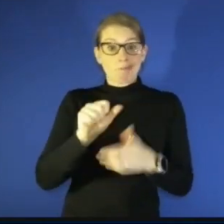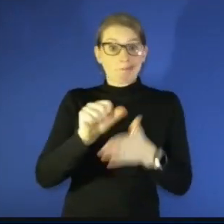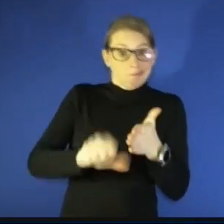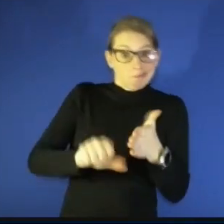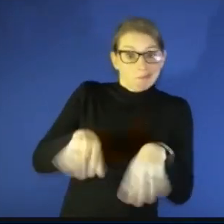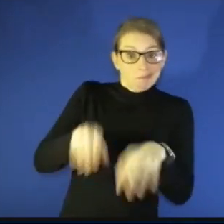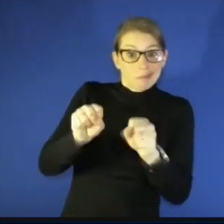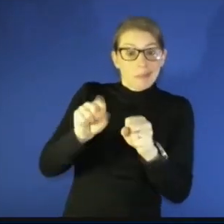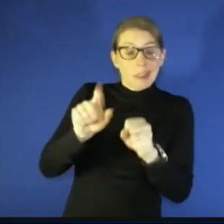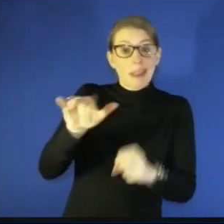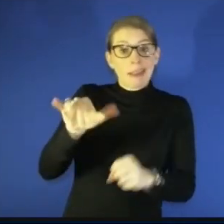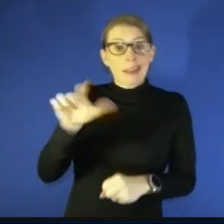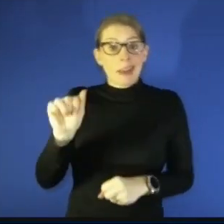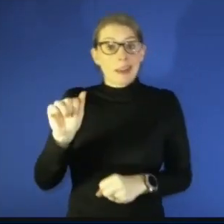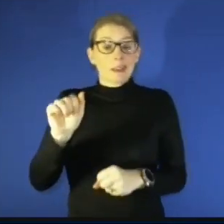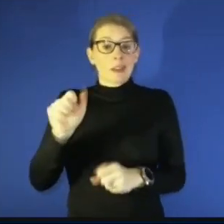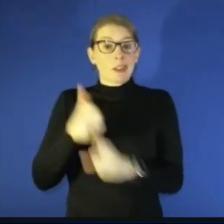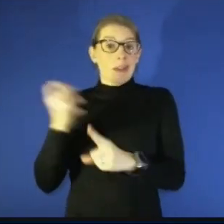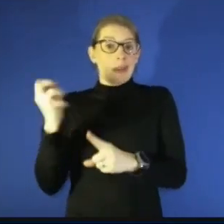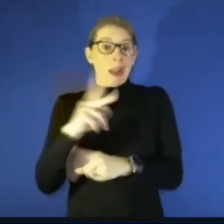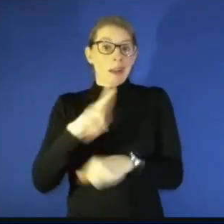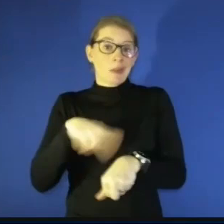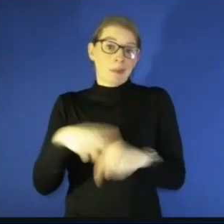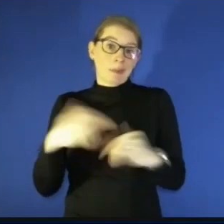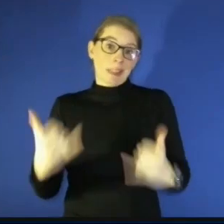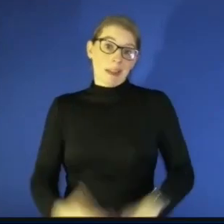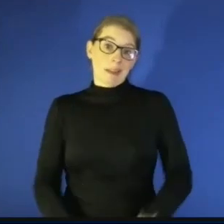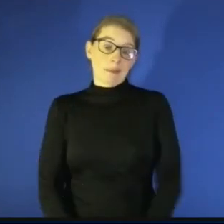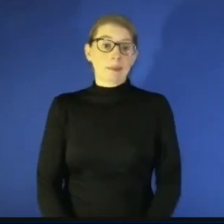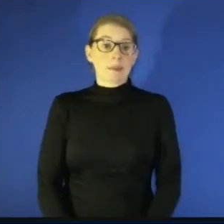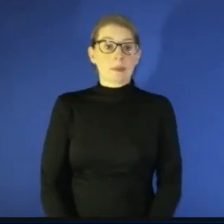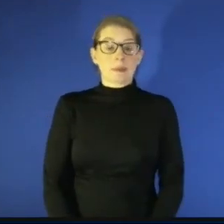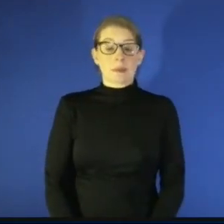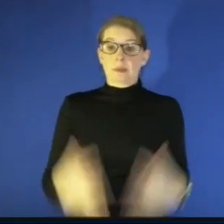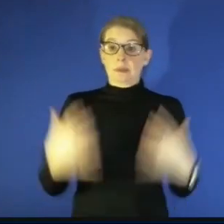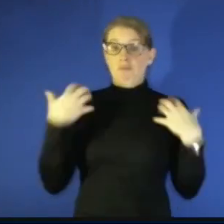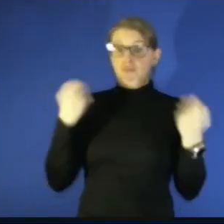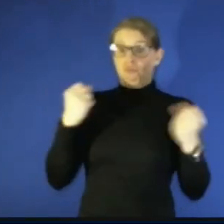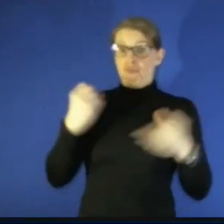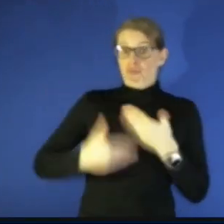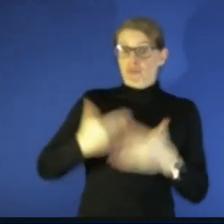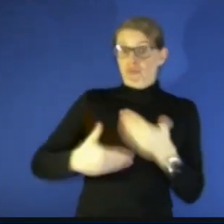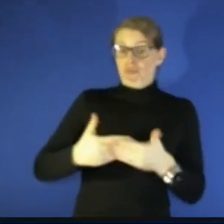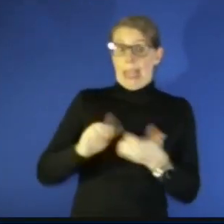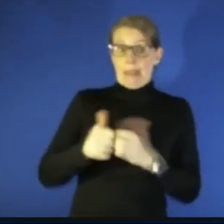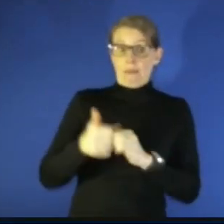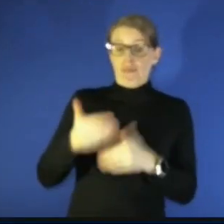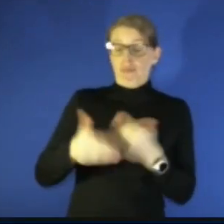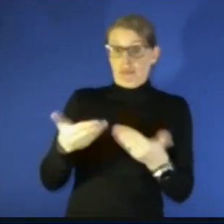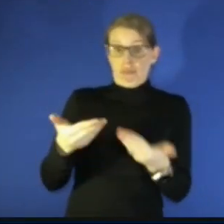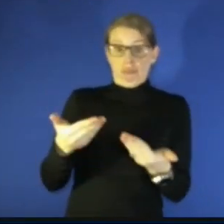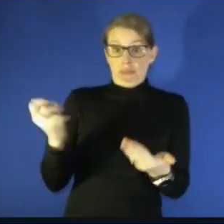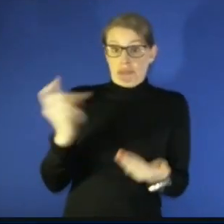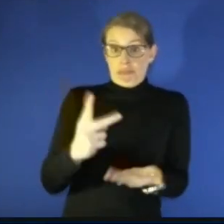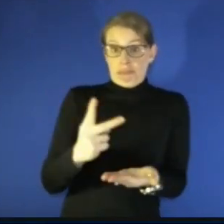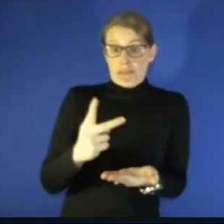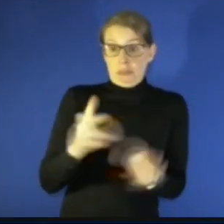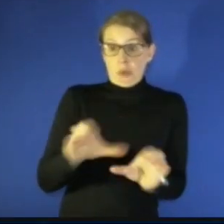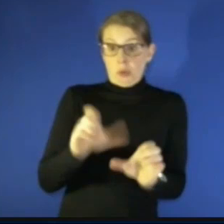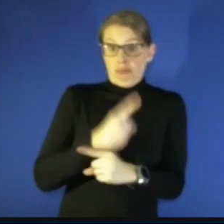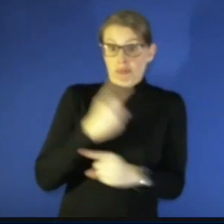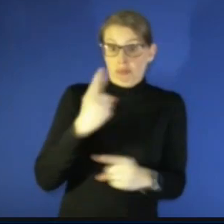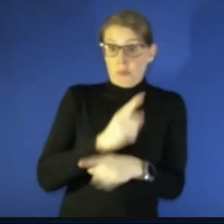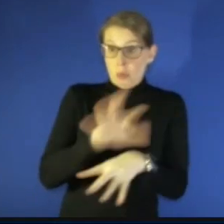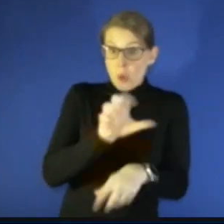where she's at today. And how has the recovery process been? Are you doing some regular appointments? Are